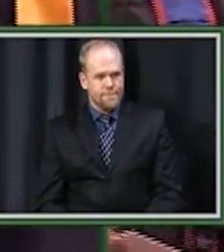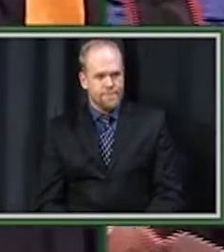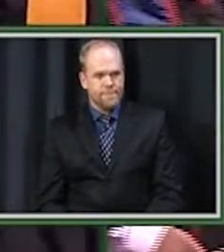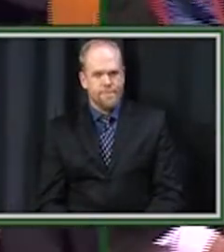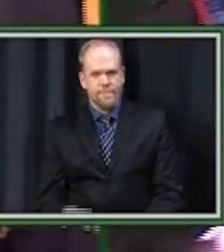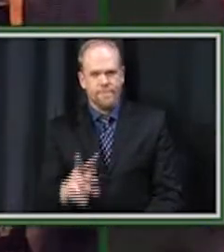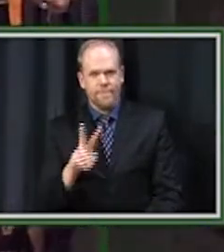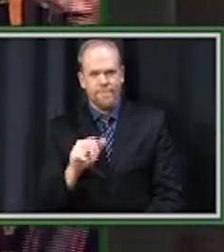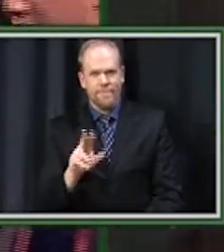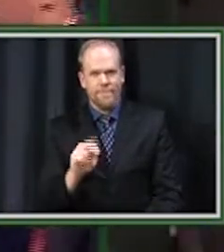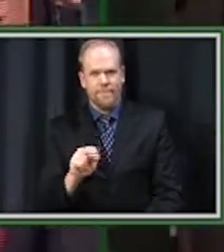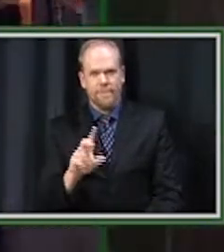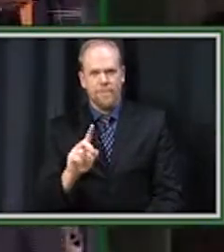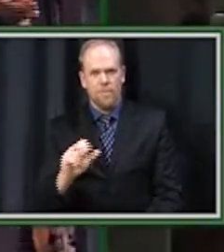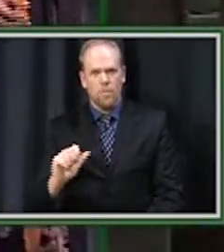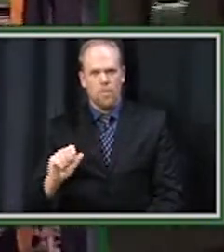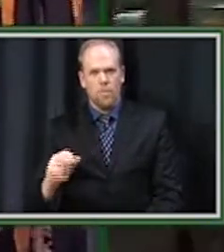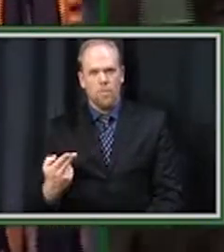Van Doan.